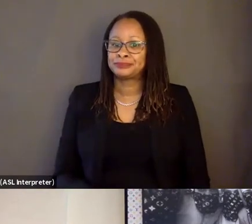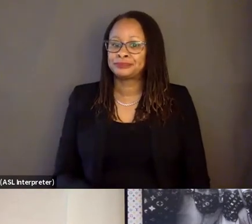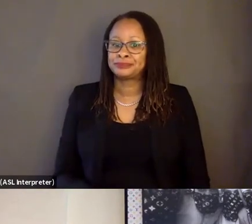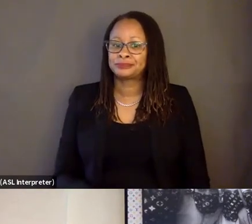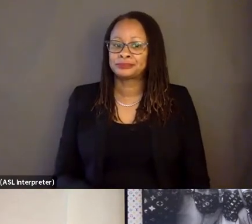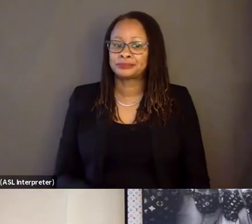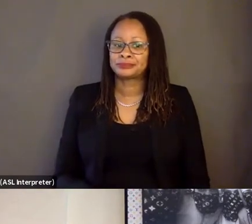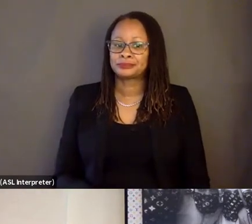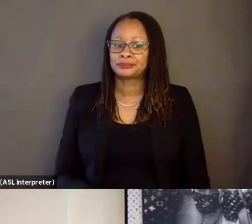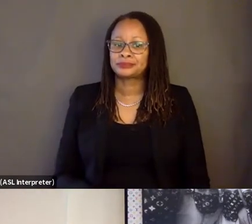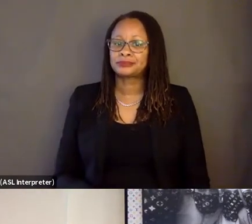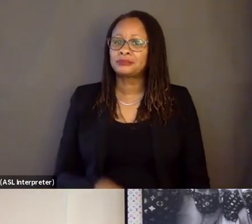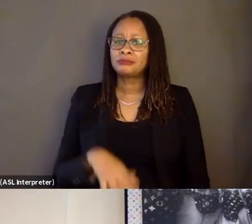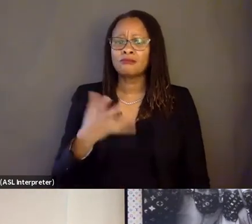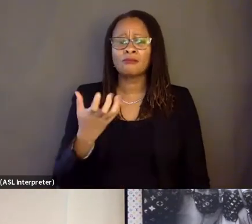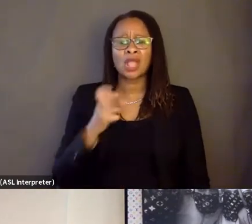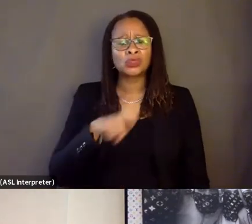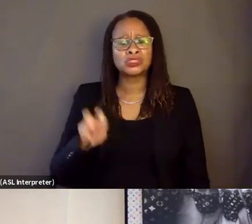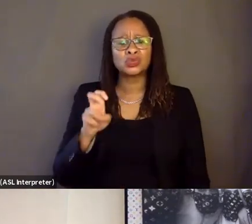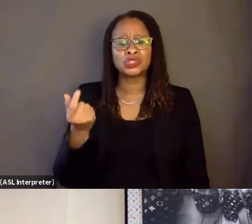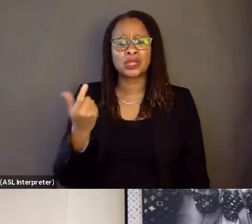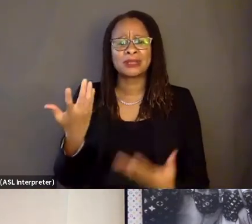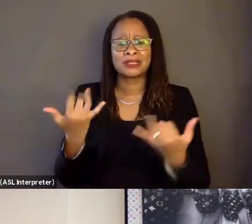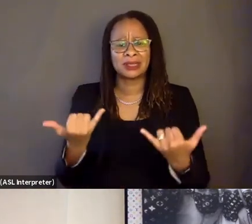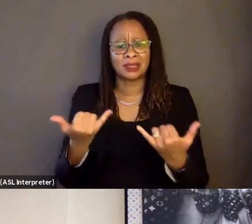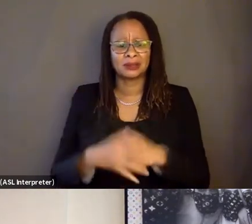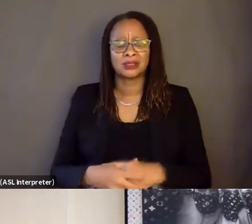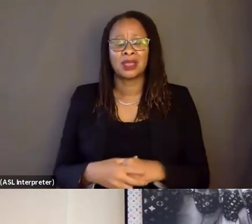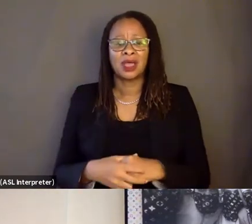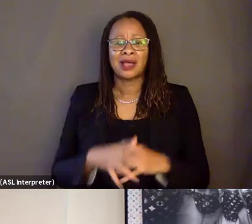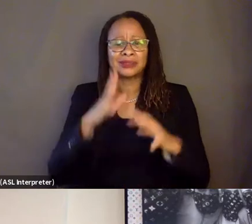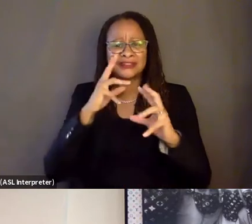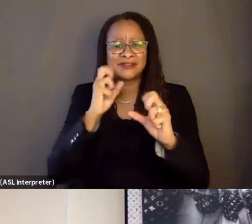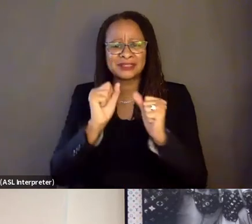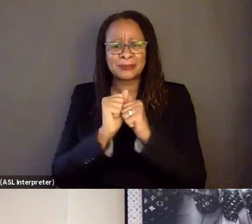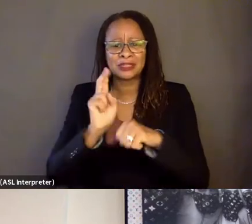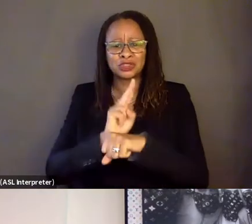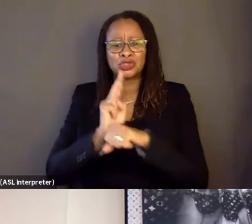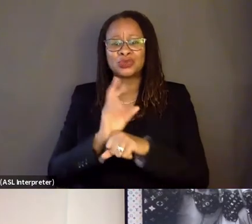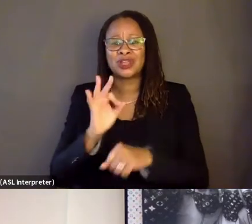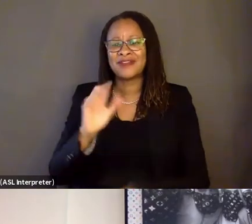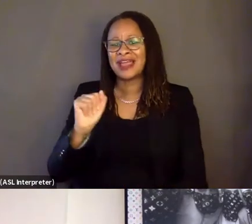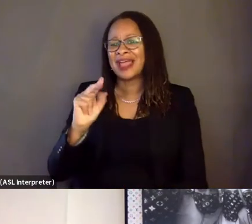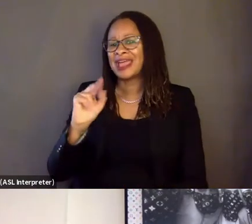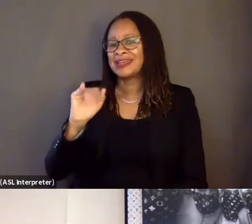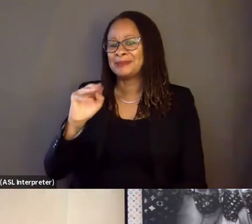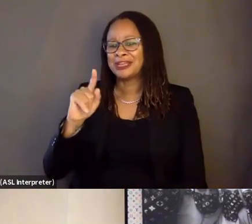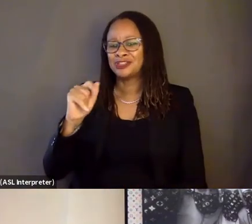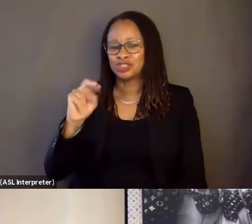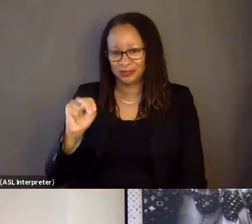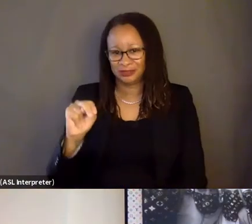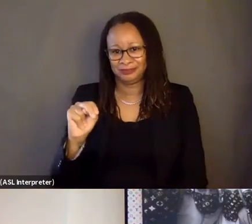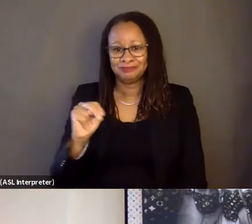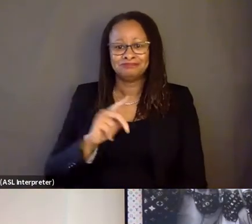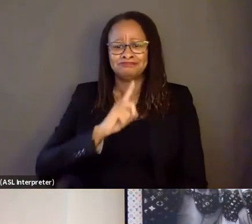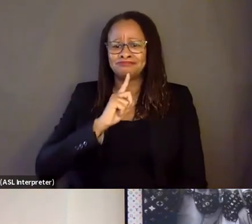kind of switching gears a little bit here, I was really fascinated by your uses of animation. There were some really